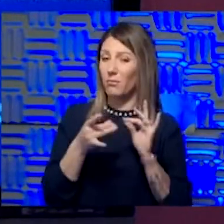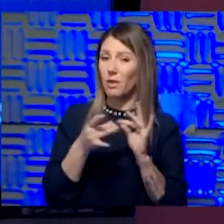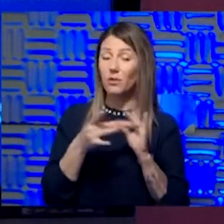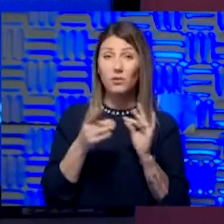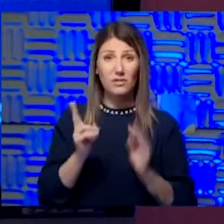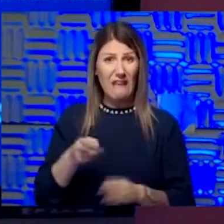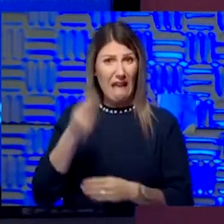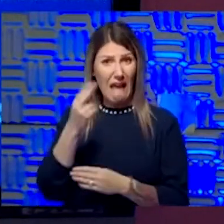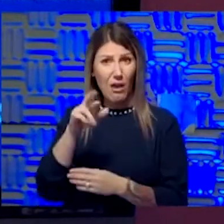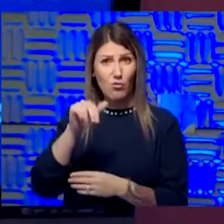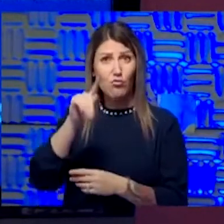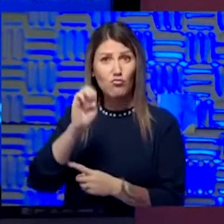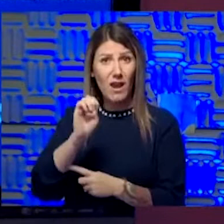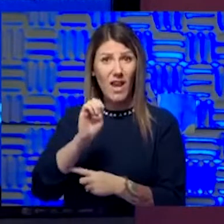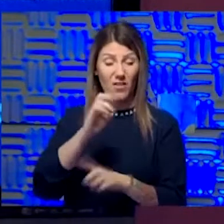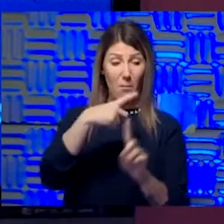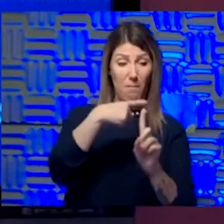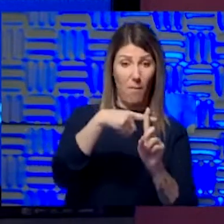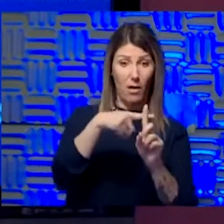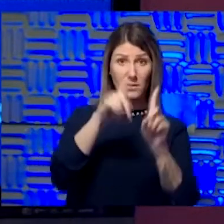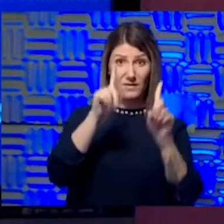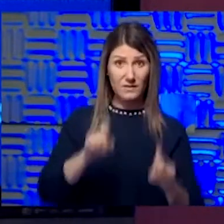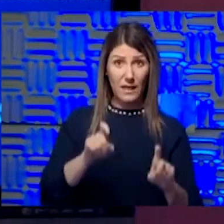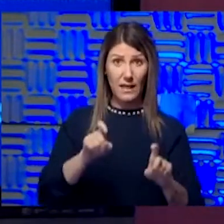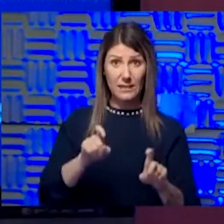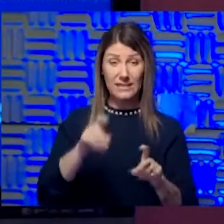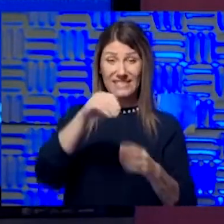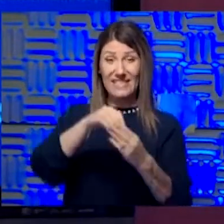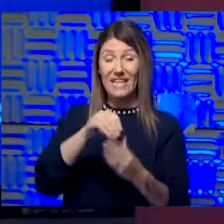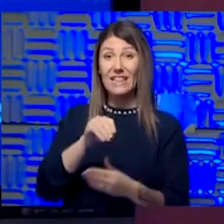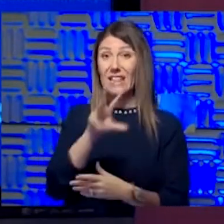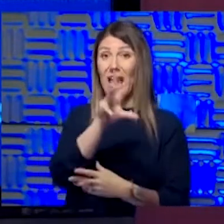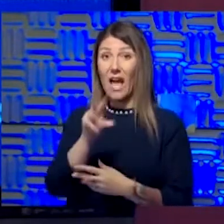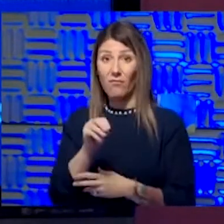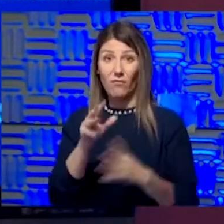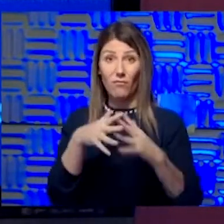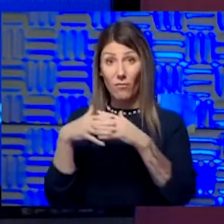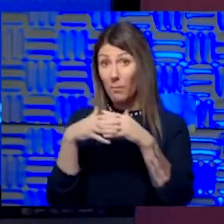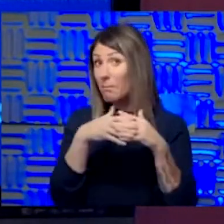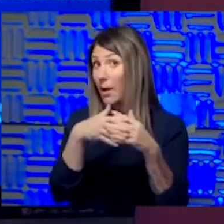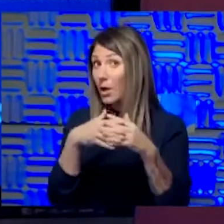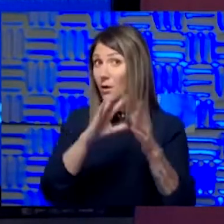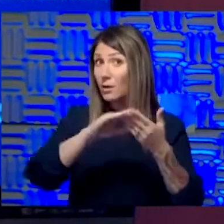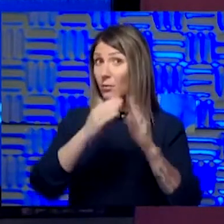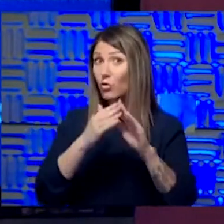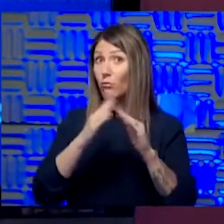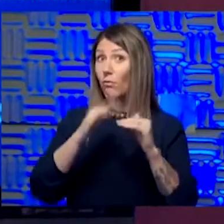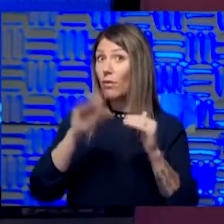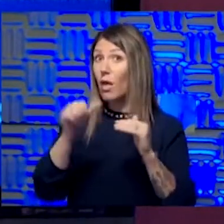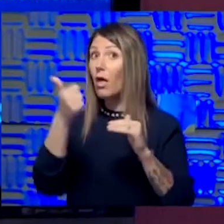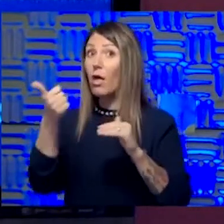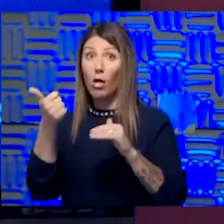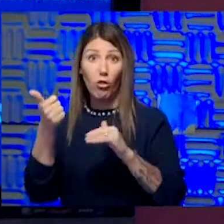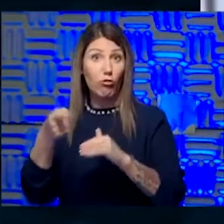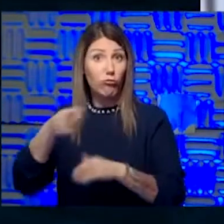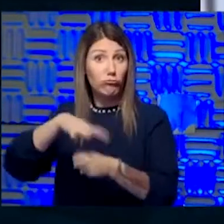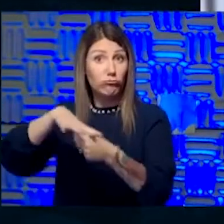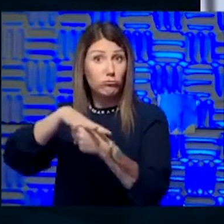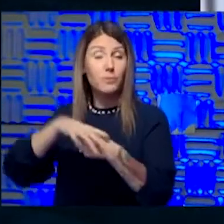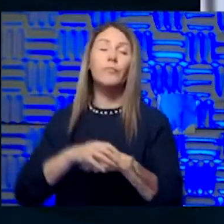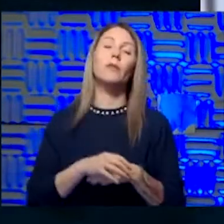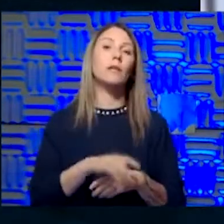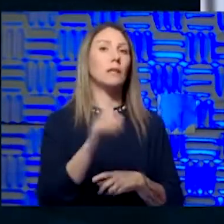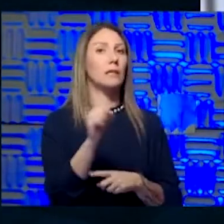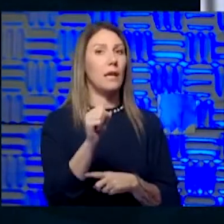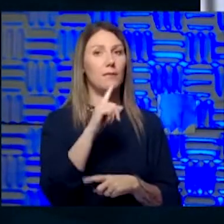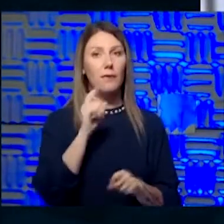higher rate of positive tests in the African American community than in other areas that you serve? Yes, absolutely. So yeah,